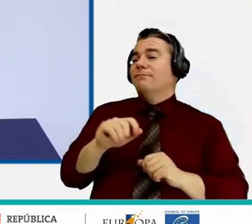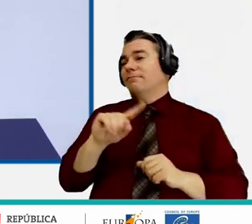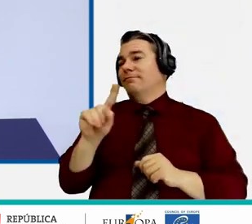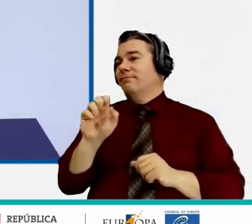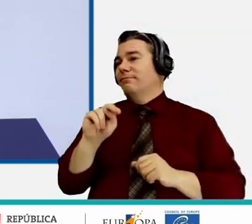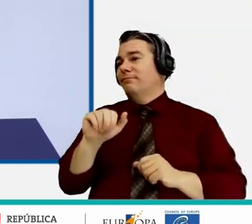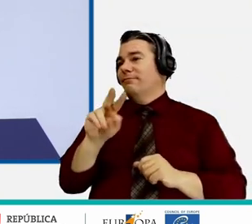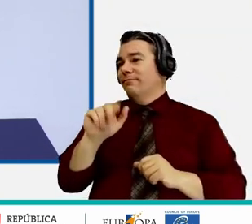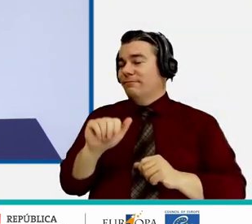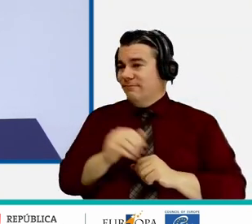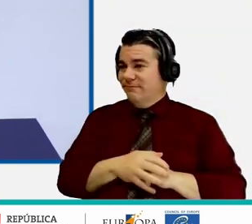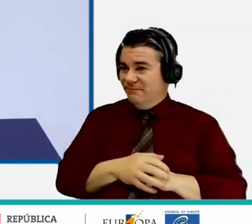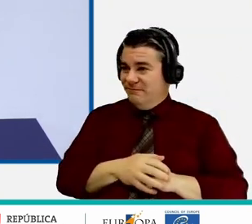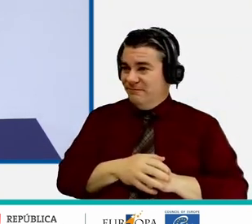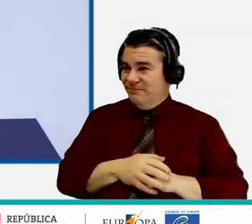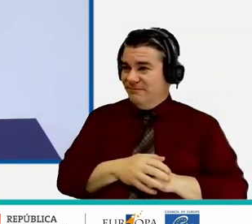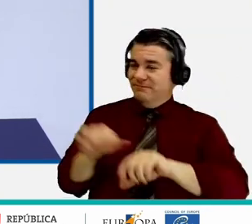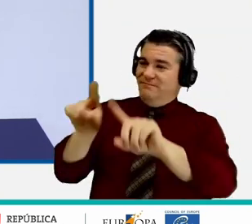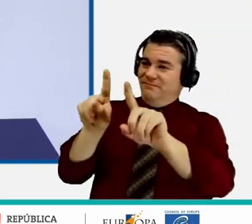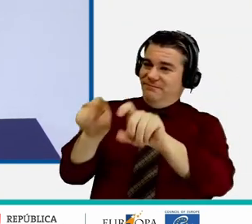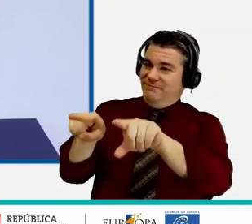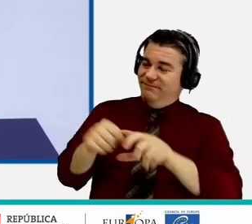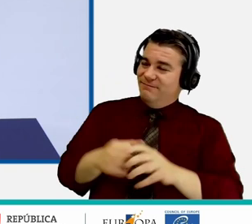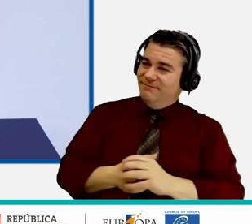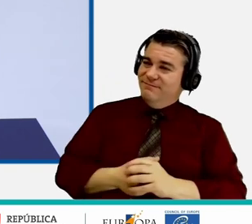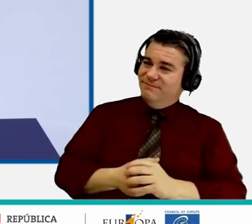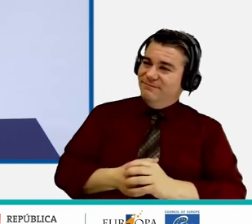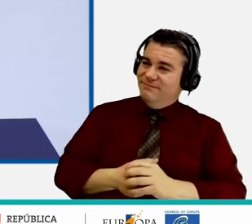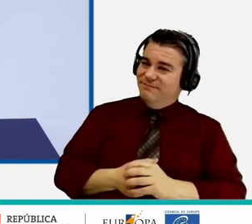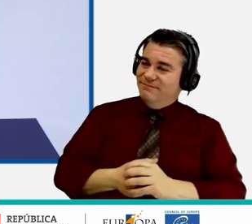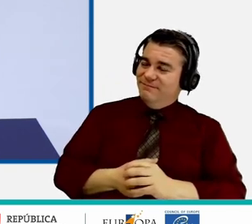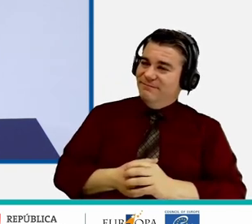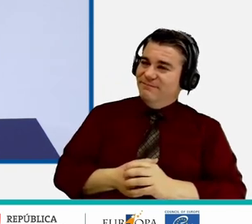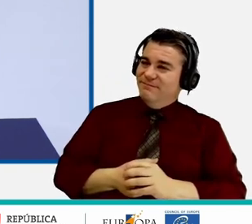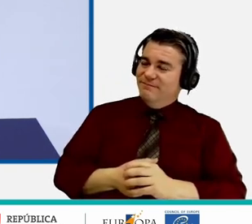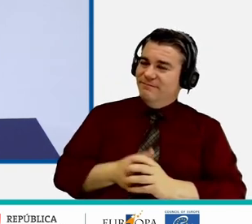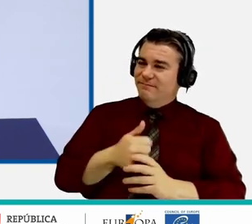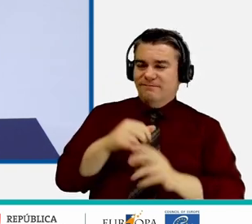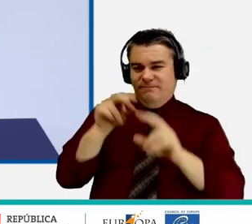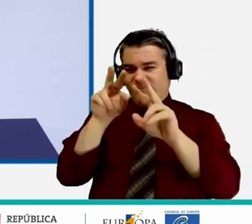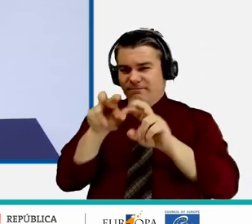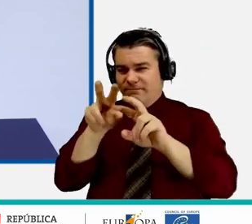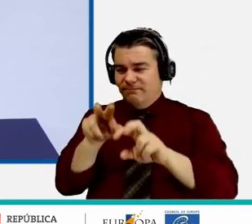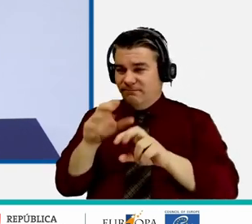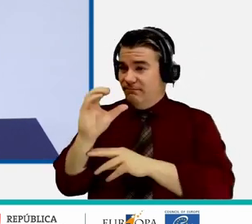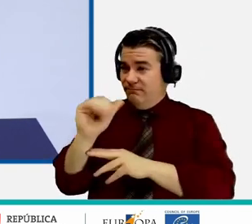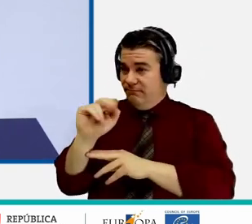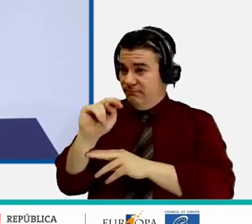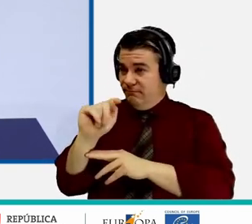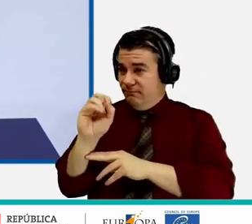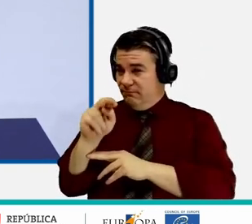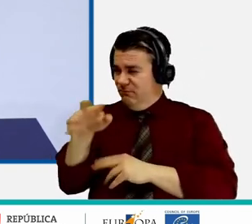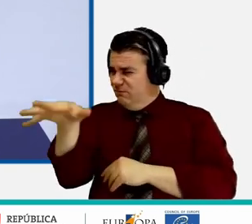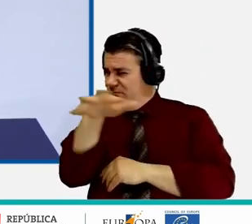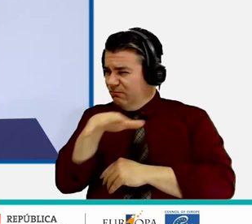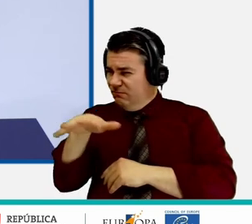so I'd like to ask you, how has the assessment of resilience in the canton helped orient next